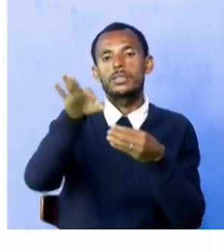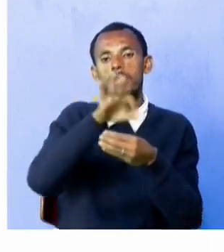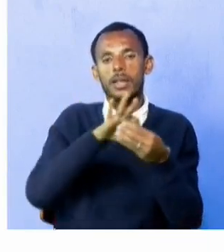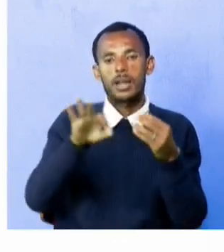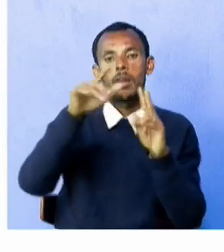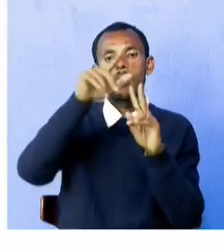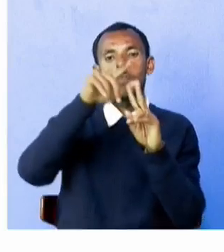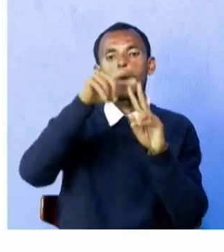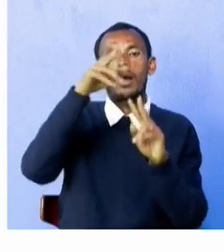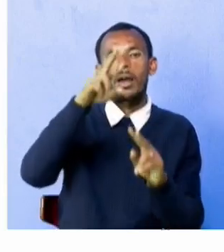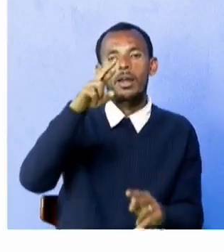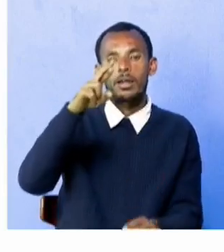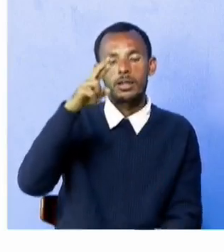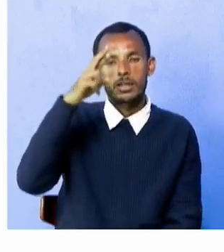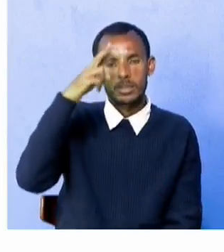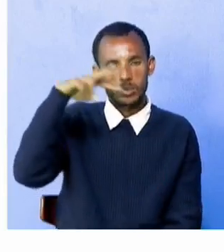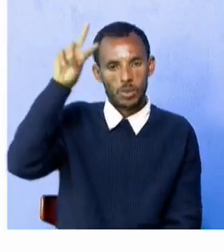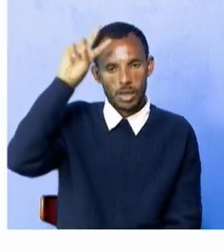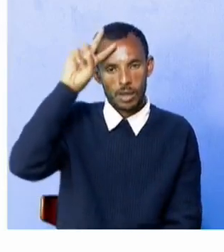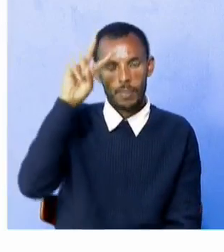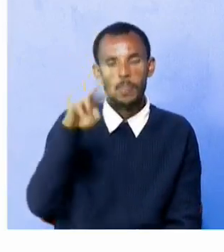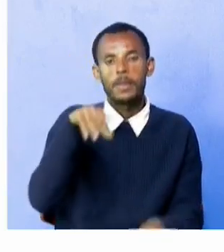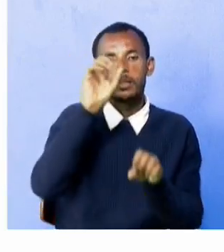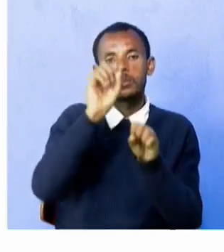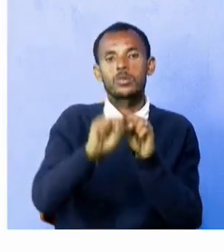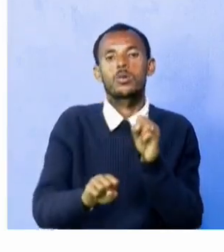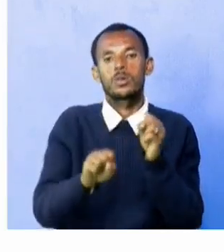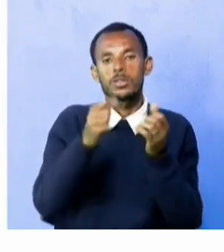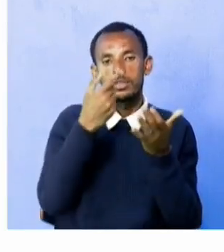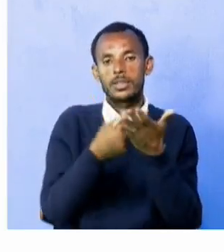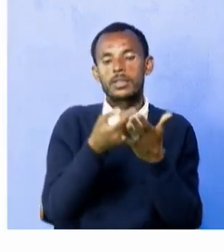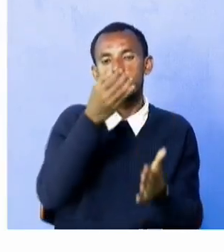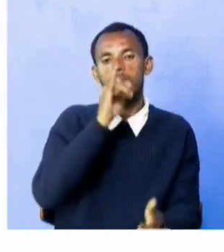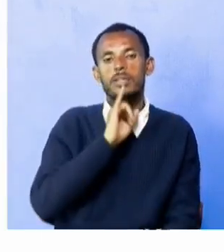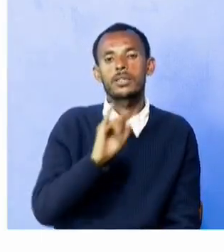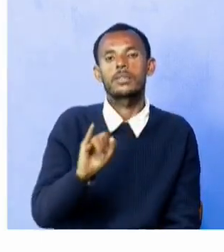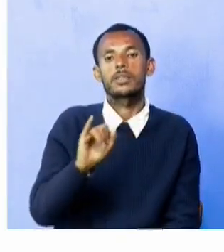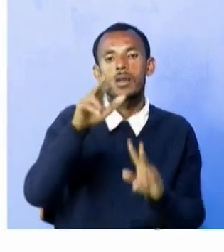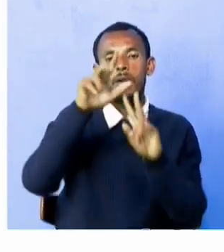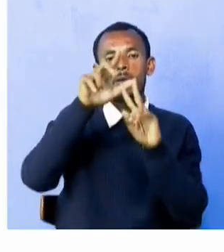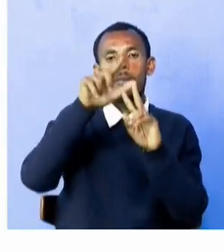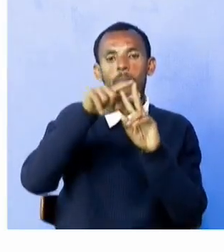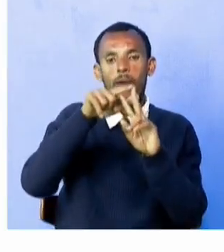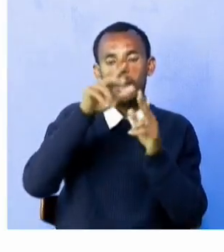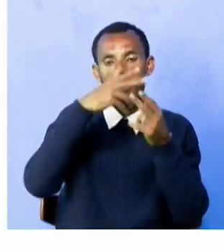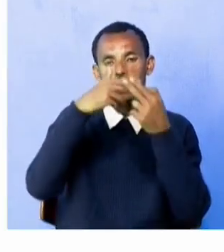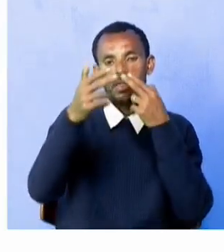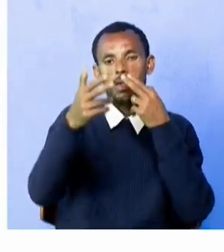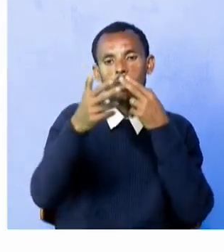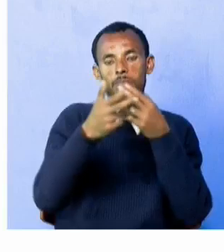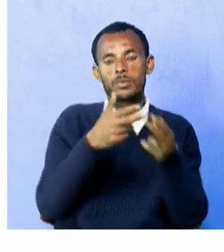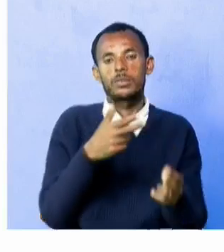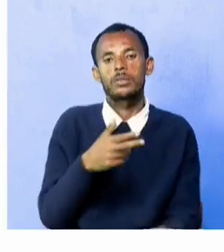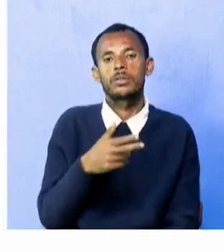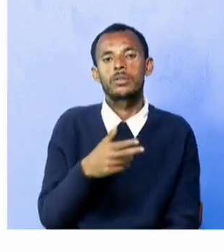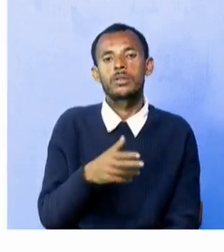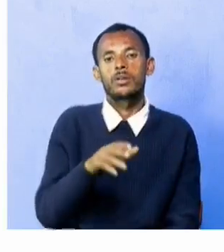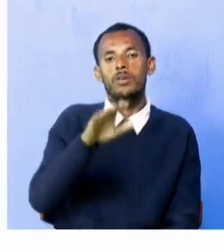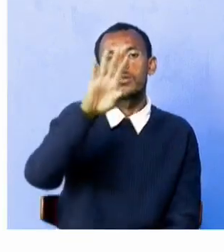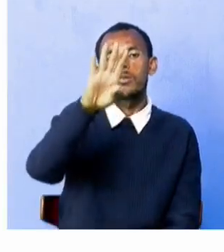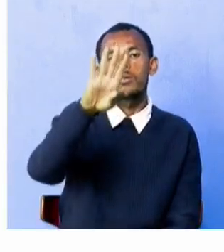pi r square. Okay, so this is pi times